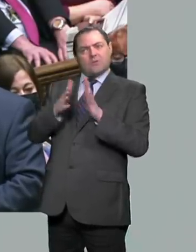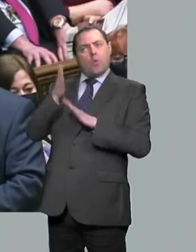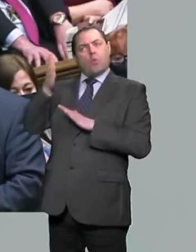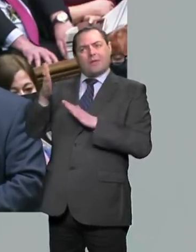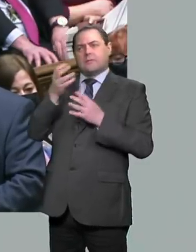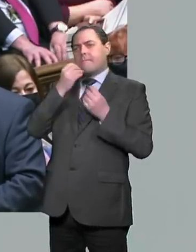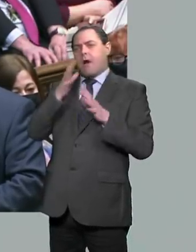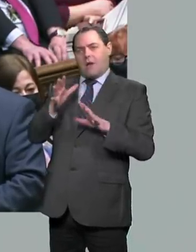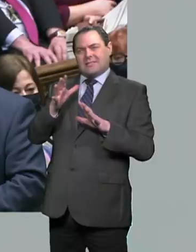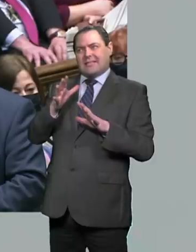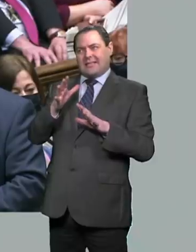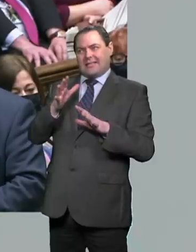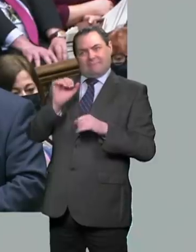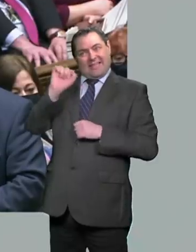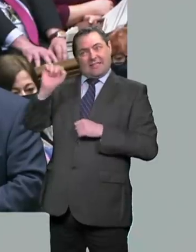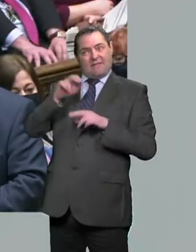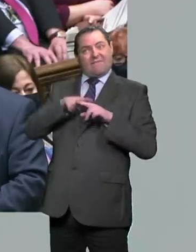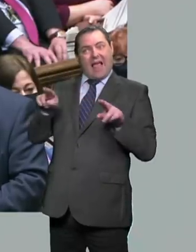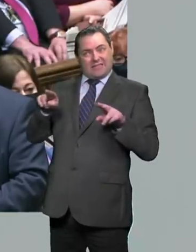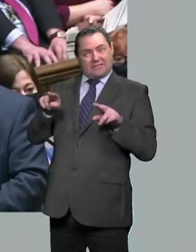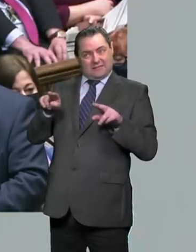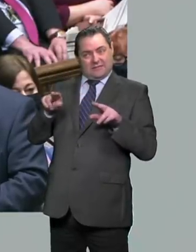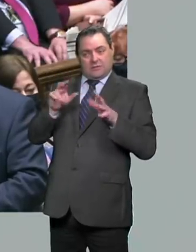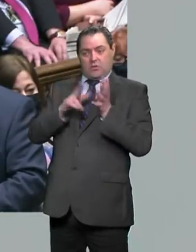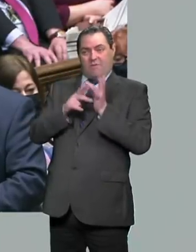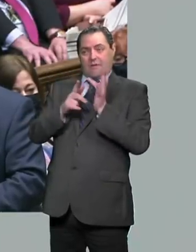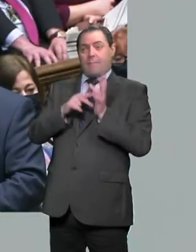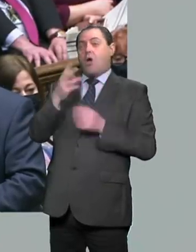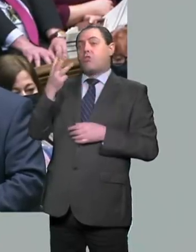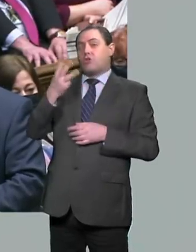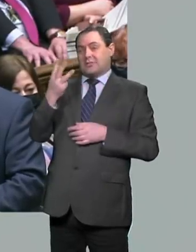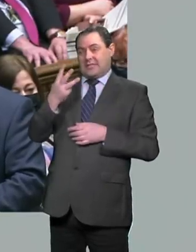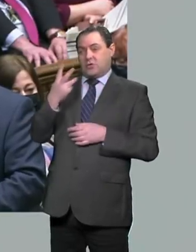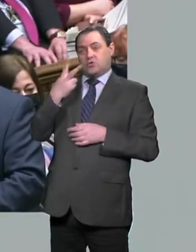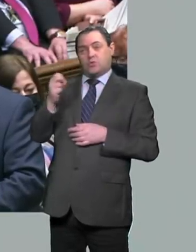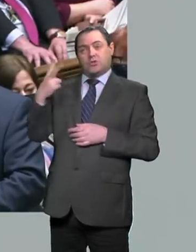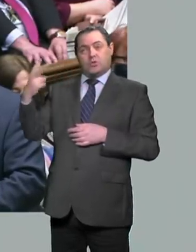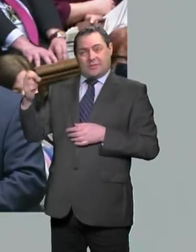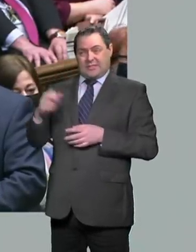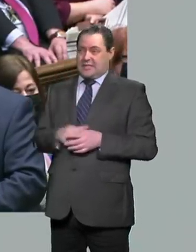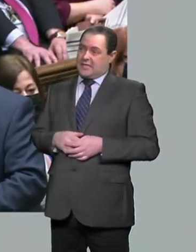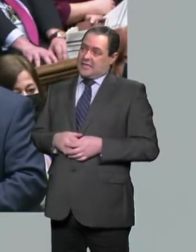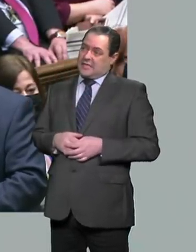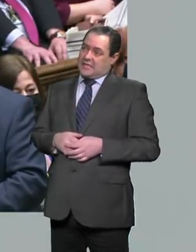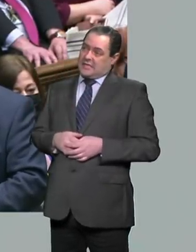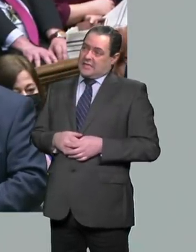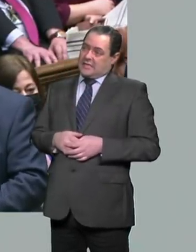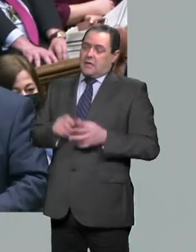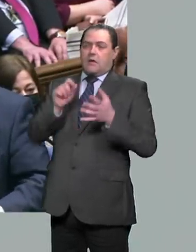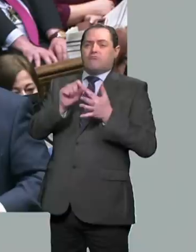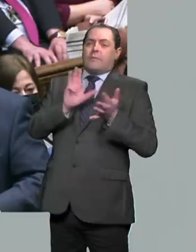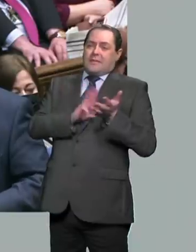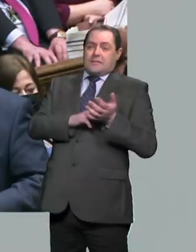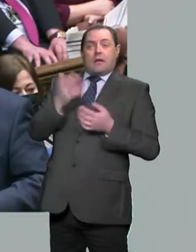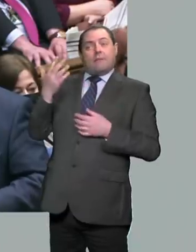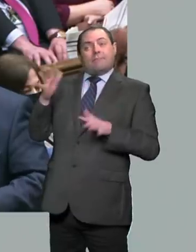party in his flat on the 13th of November 2020. The Prime Minister previously told